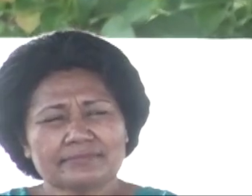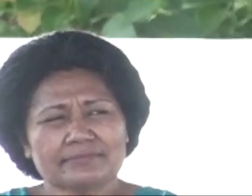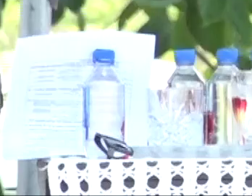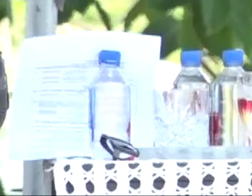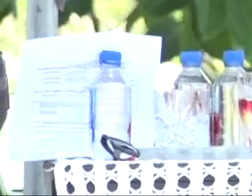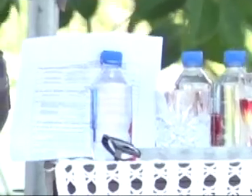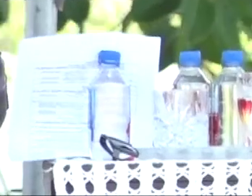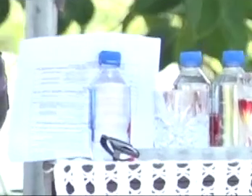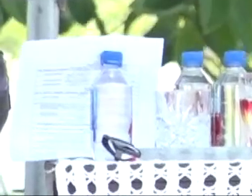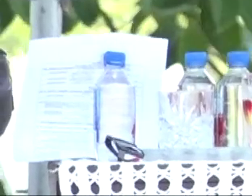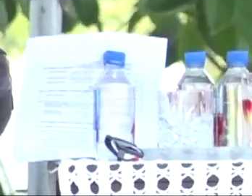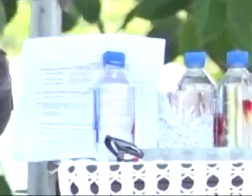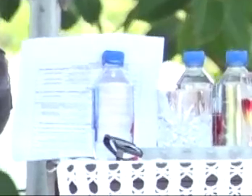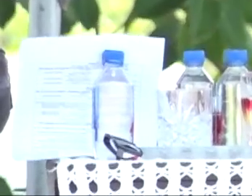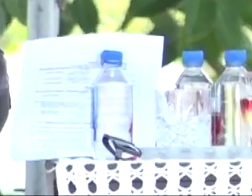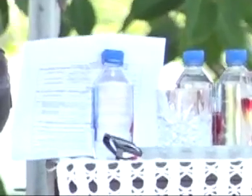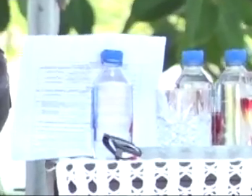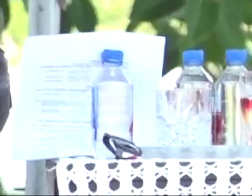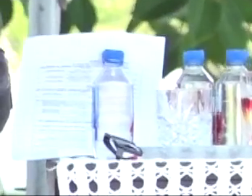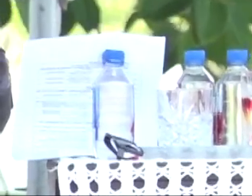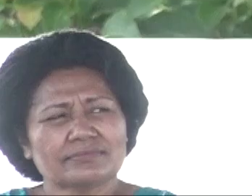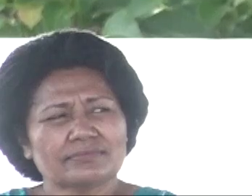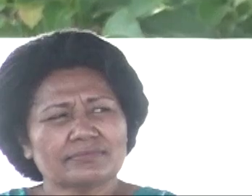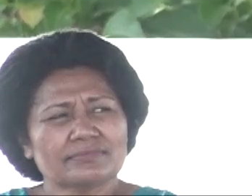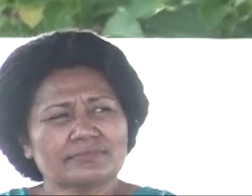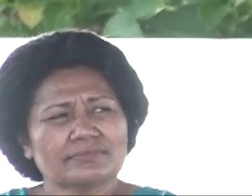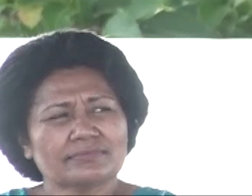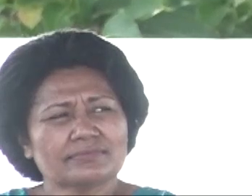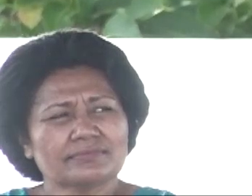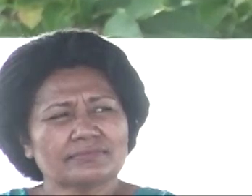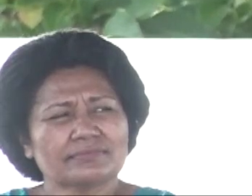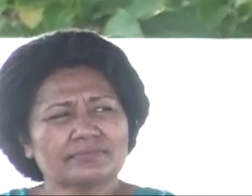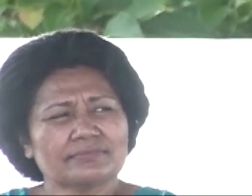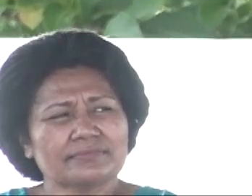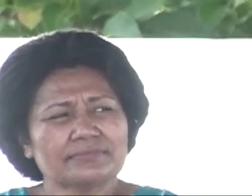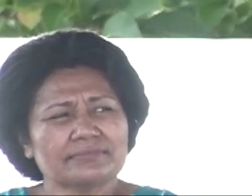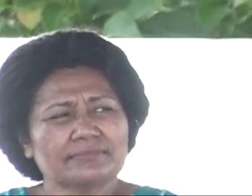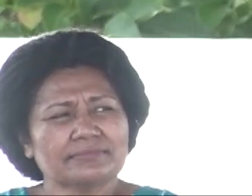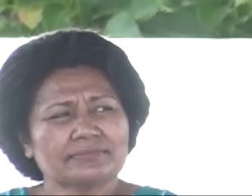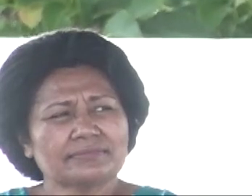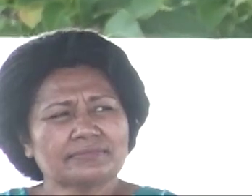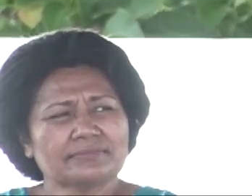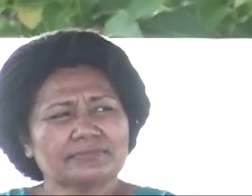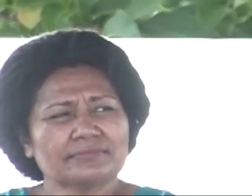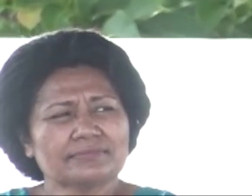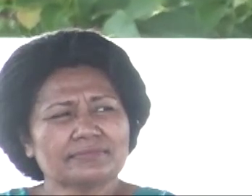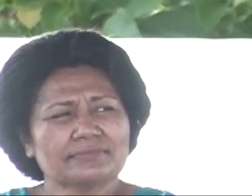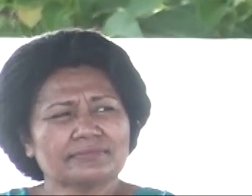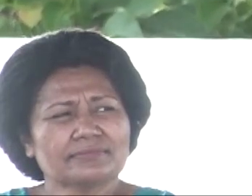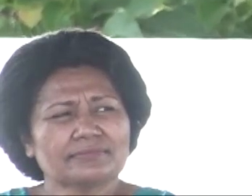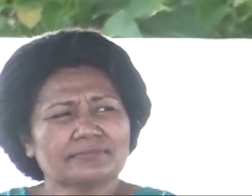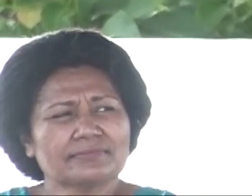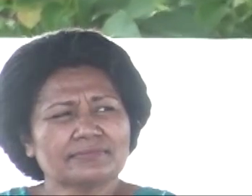stay. It is important to I must acknowledge and welcome the participation of Pathfinders from all over Fiji who are here